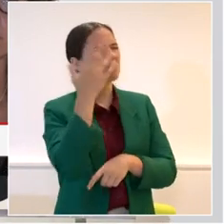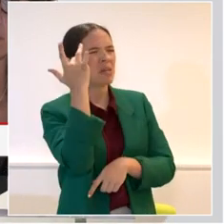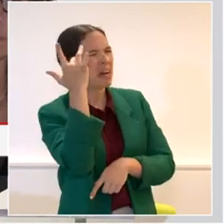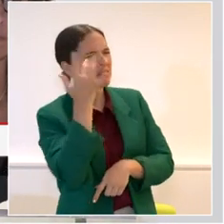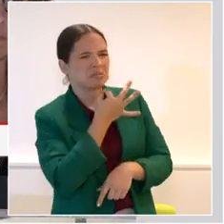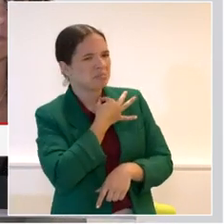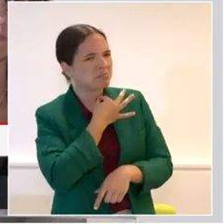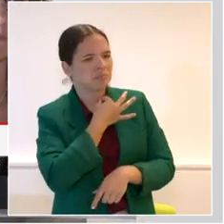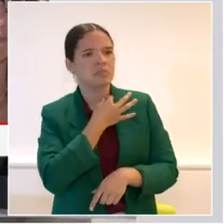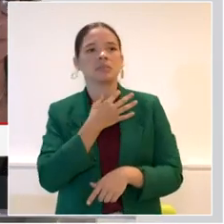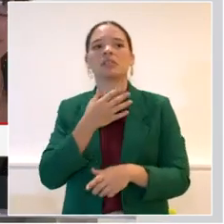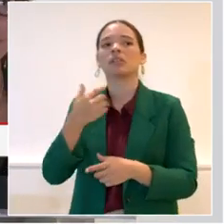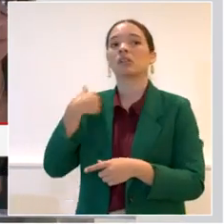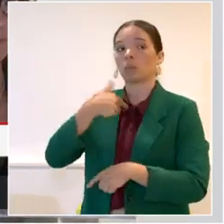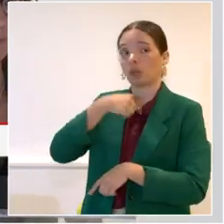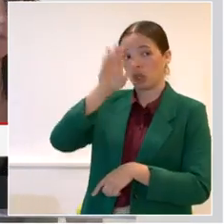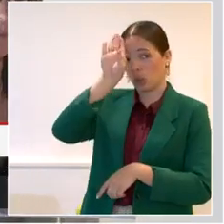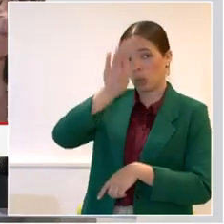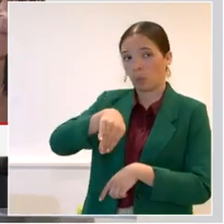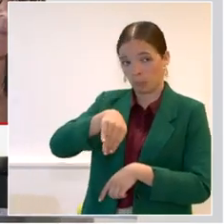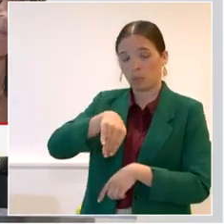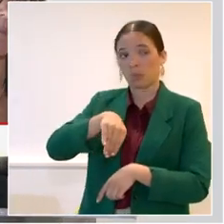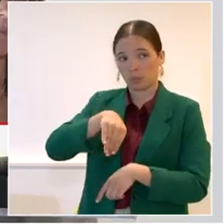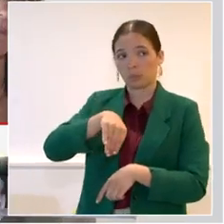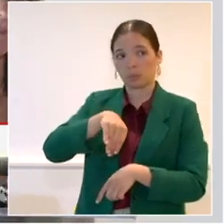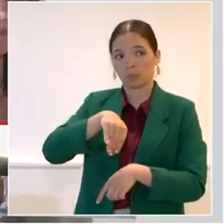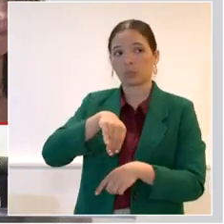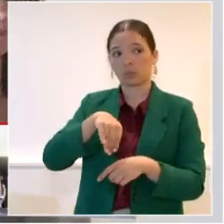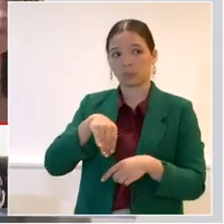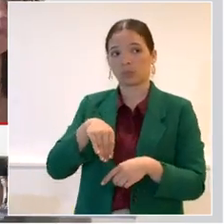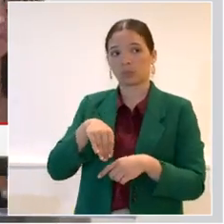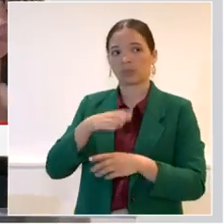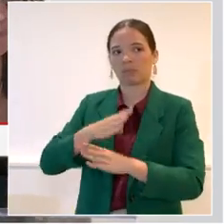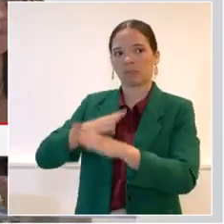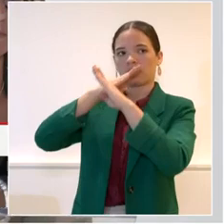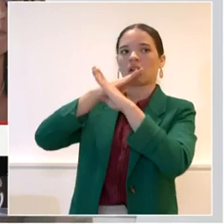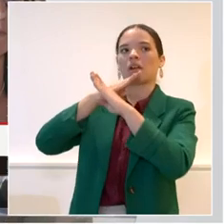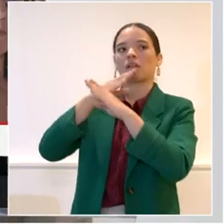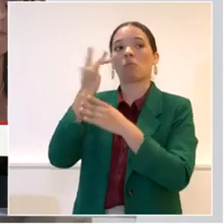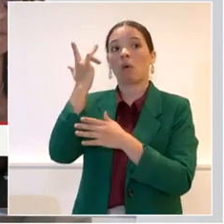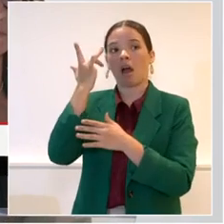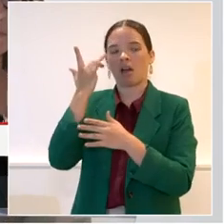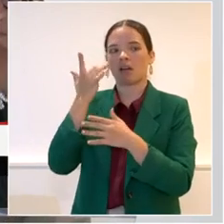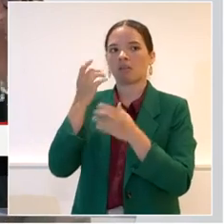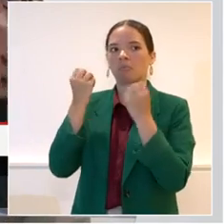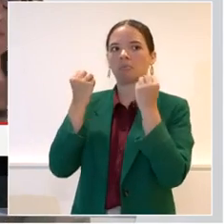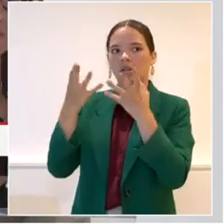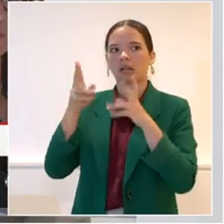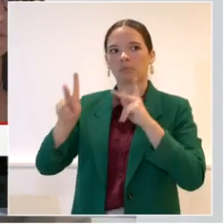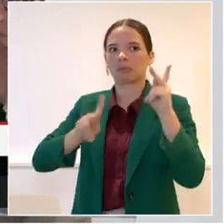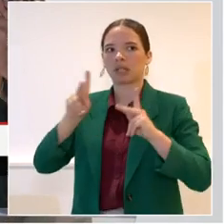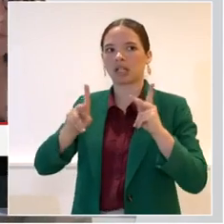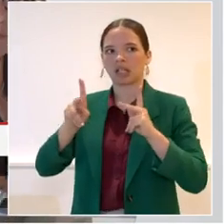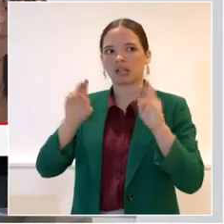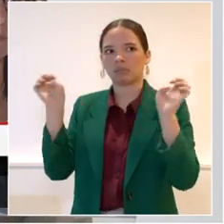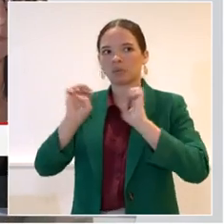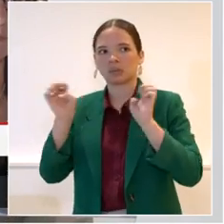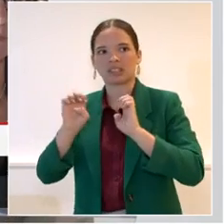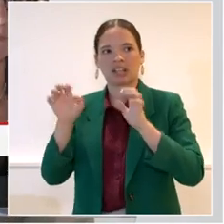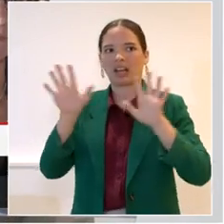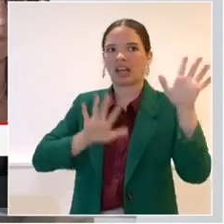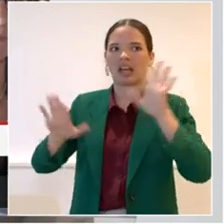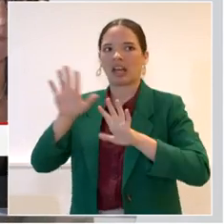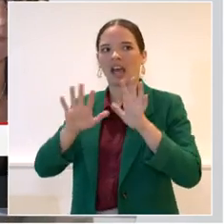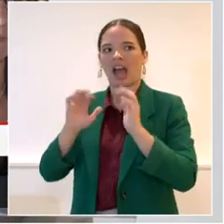Well, we know the barrier for a lot of people from dealing with their emergency, moving on,